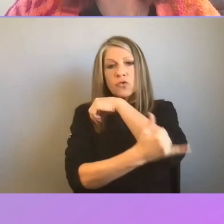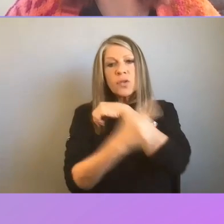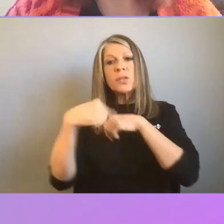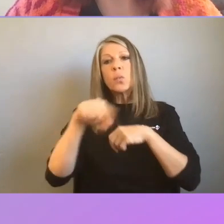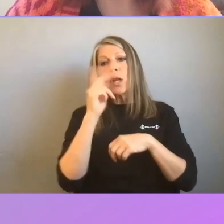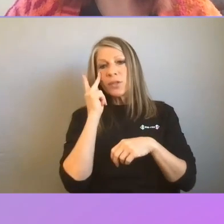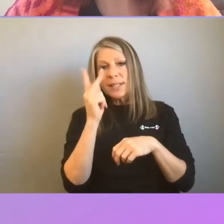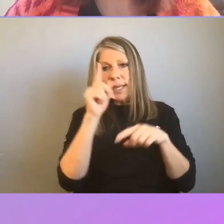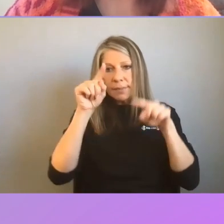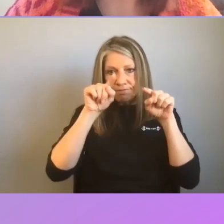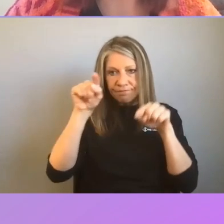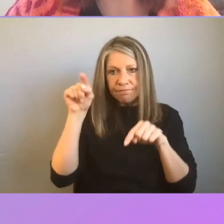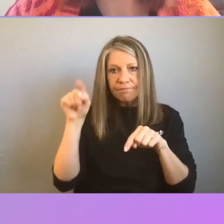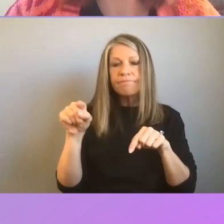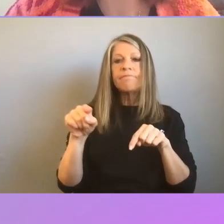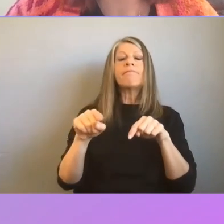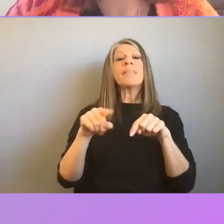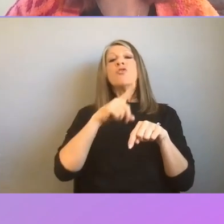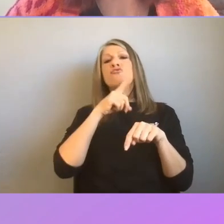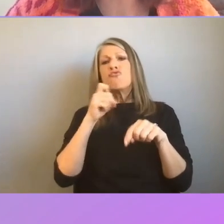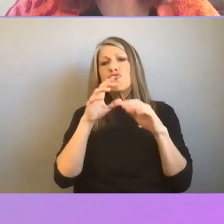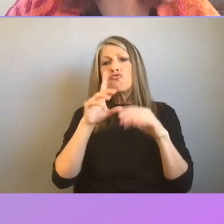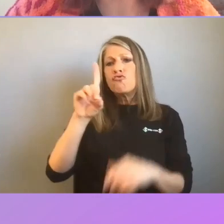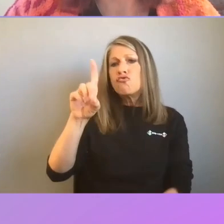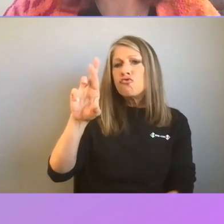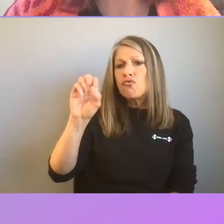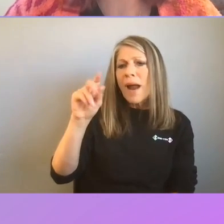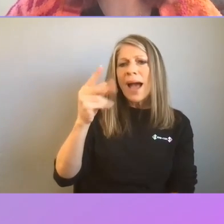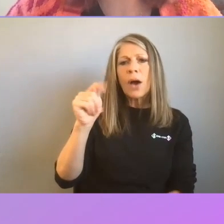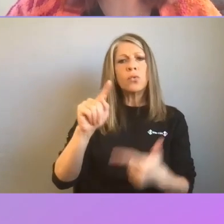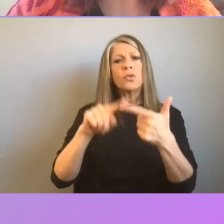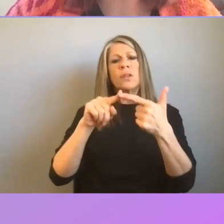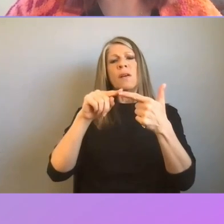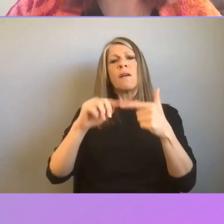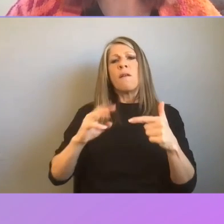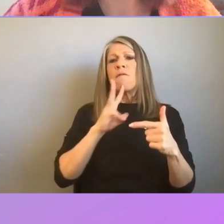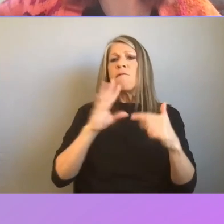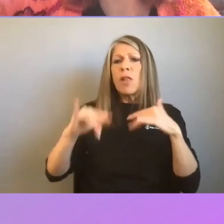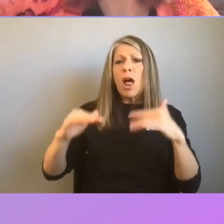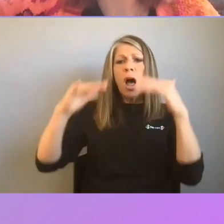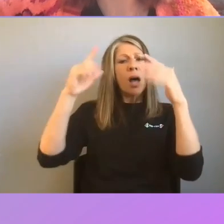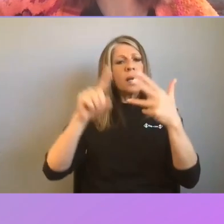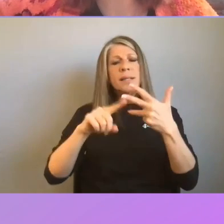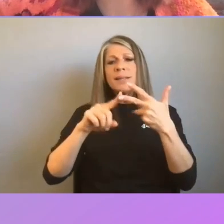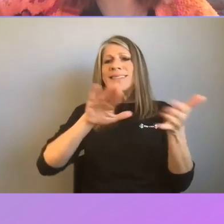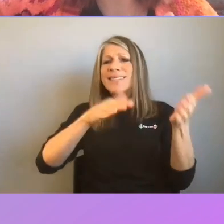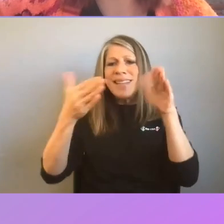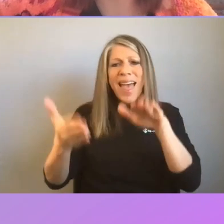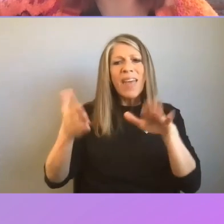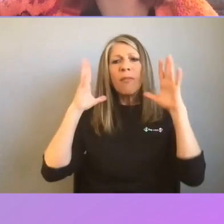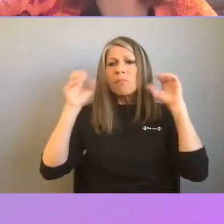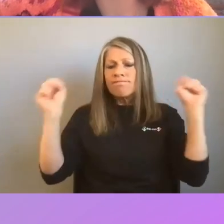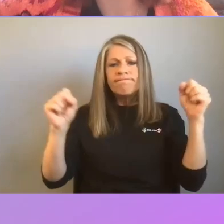seeing. There have been droughts, there have been floods, deaths of monarchs. We have had